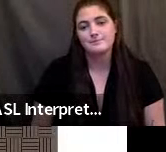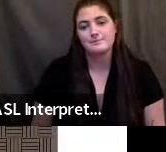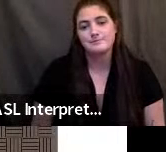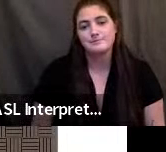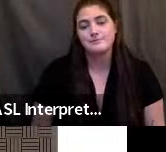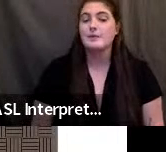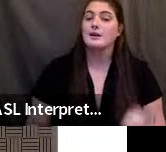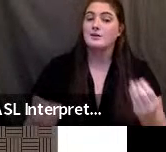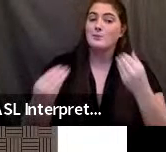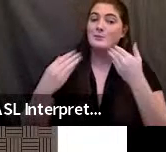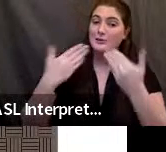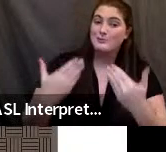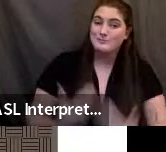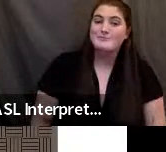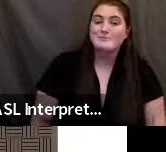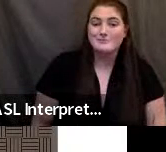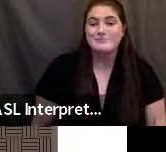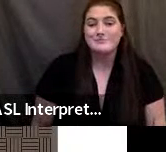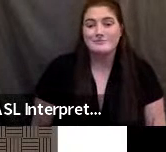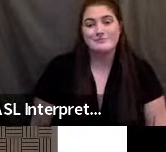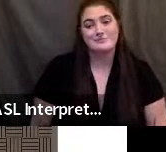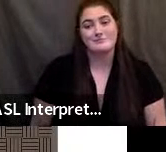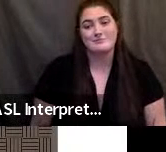So thank you.